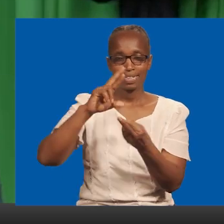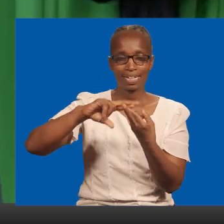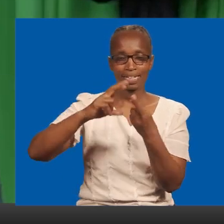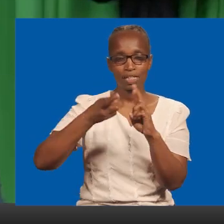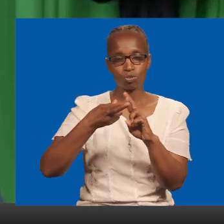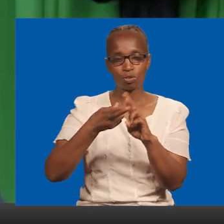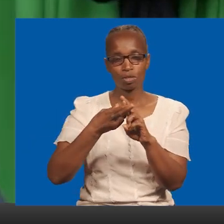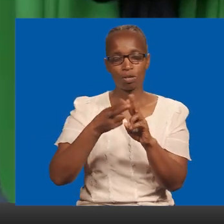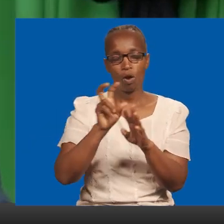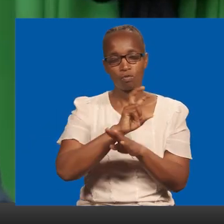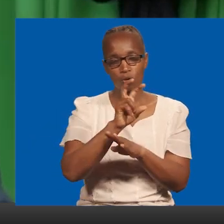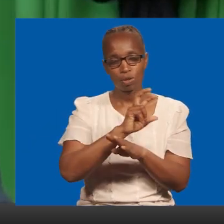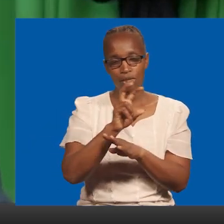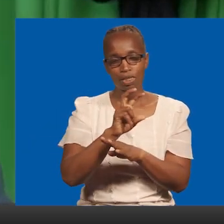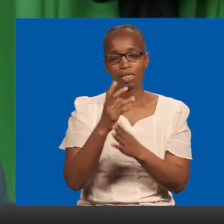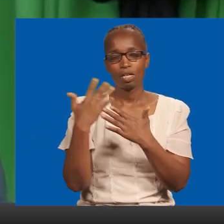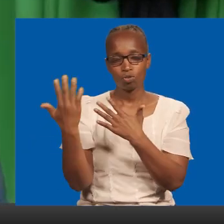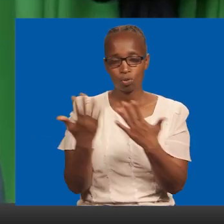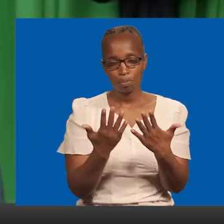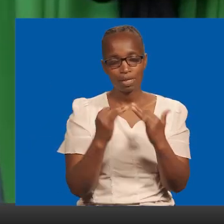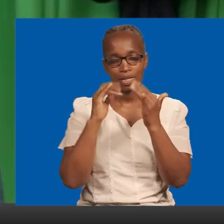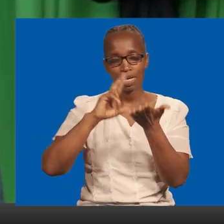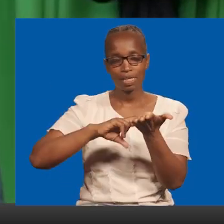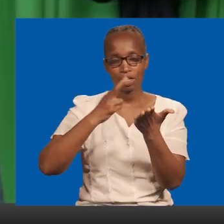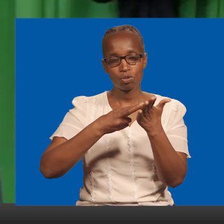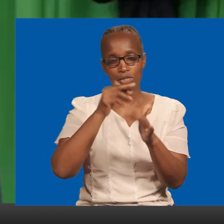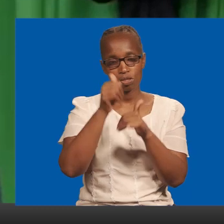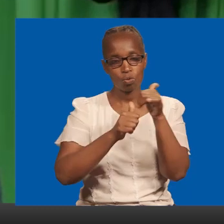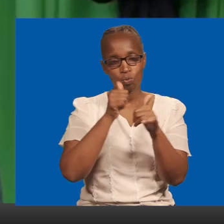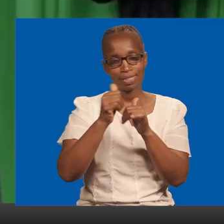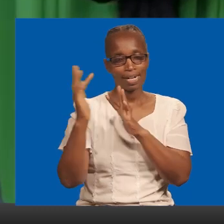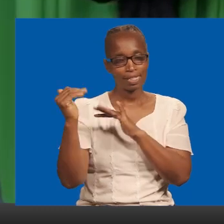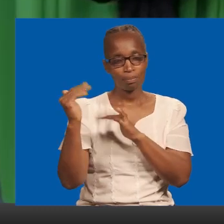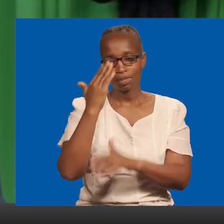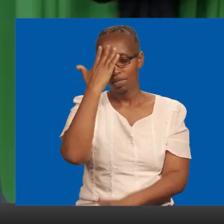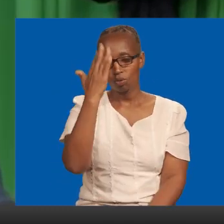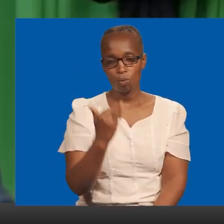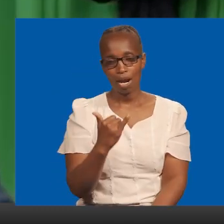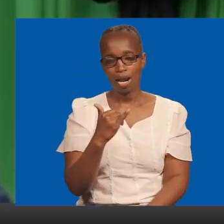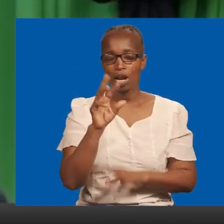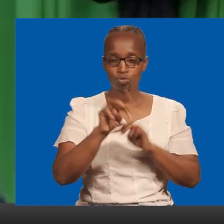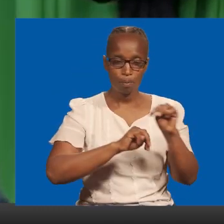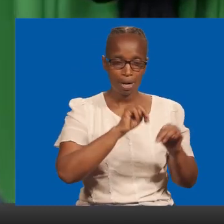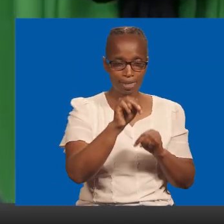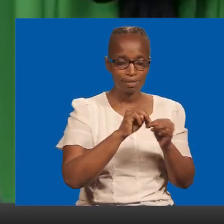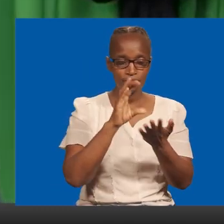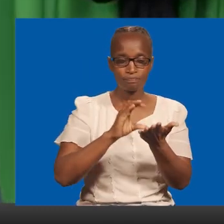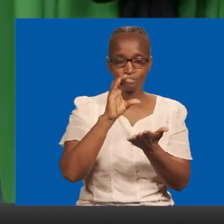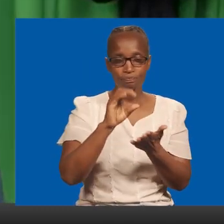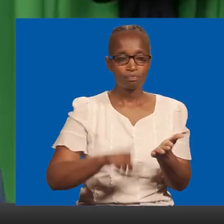in check, to deploy whatever resources we can to make sure that we manage the cost of